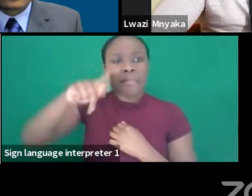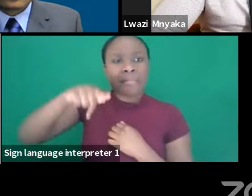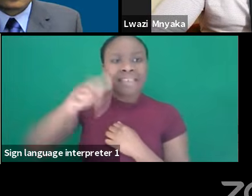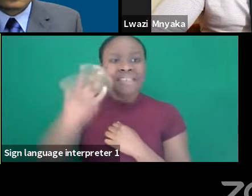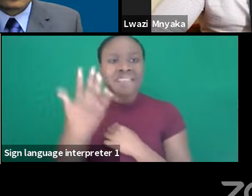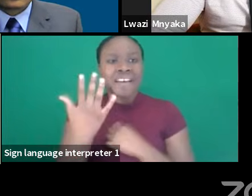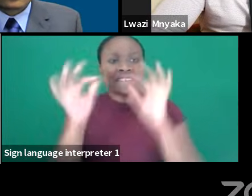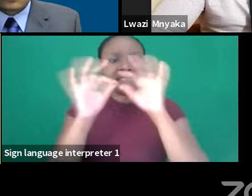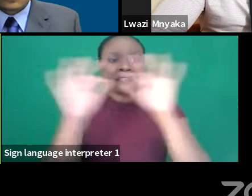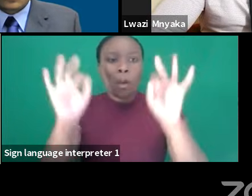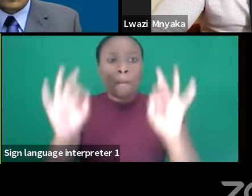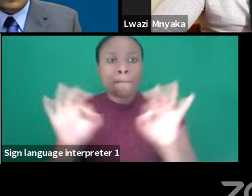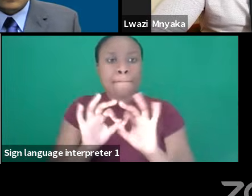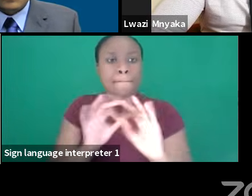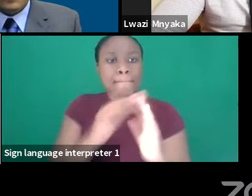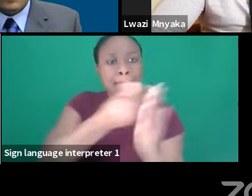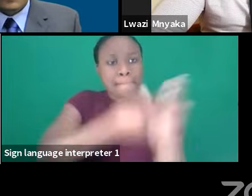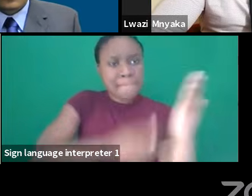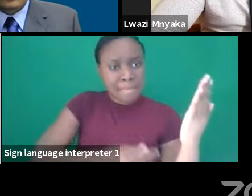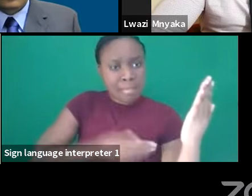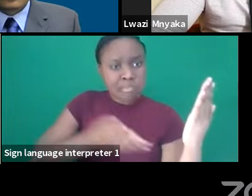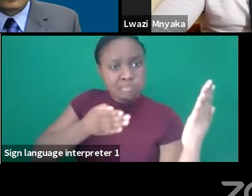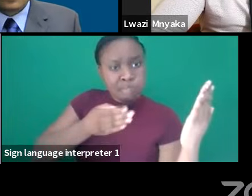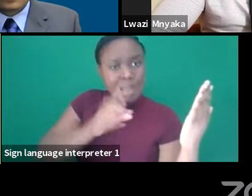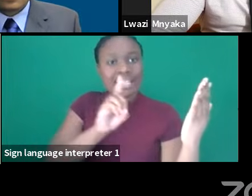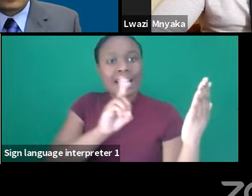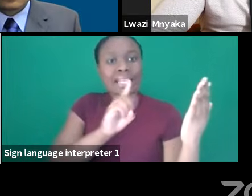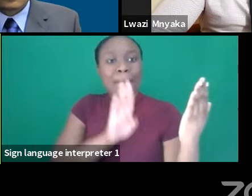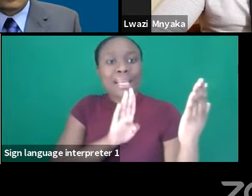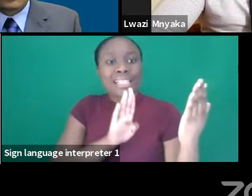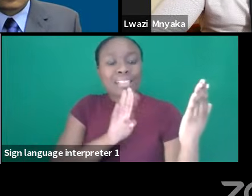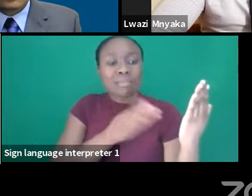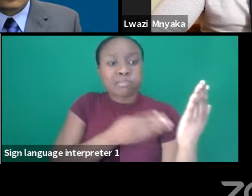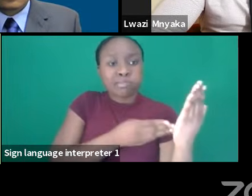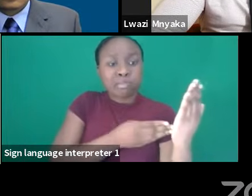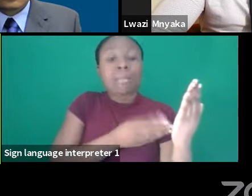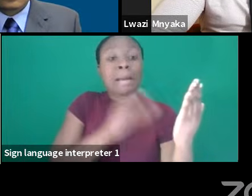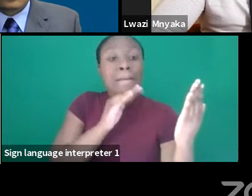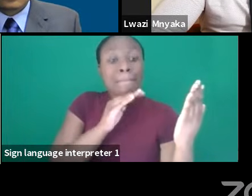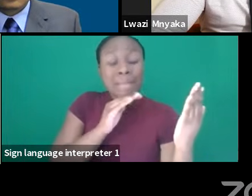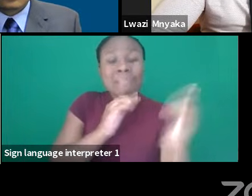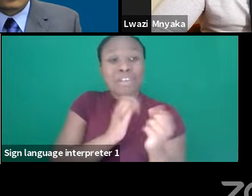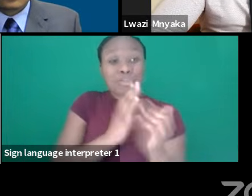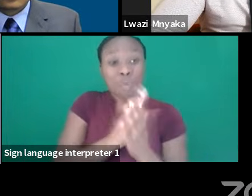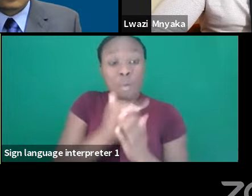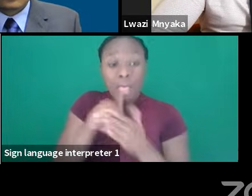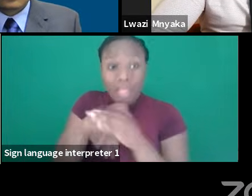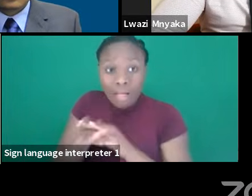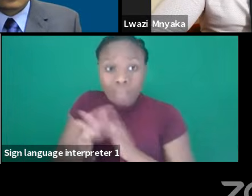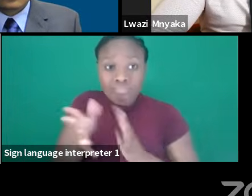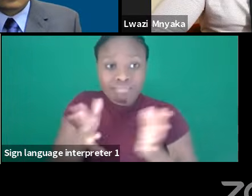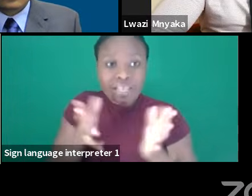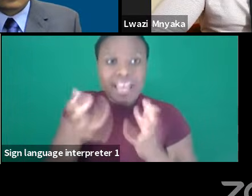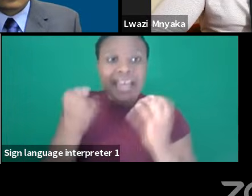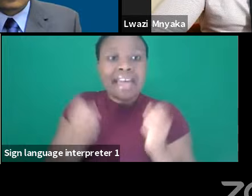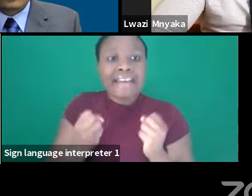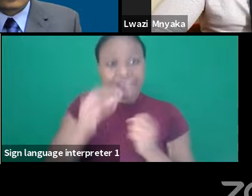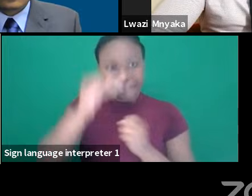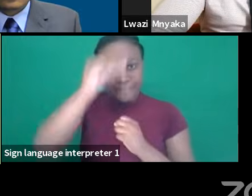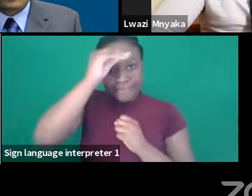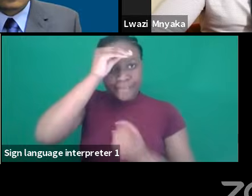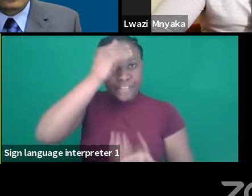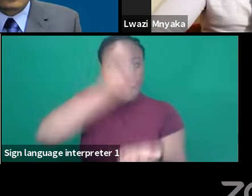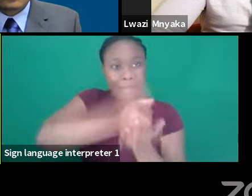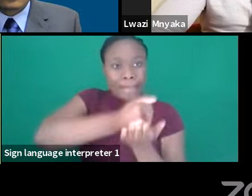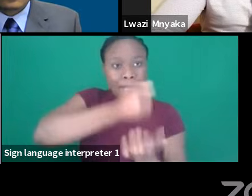database, make sure that you have an affidavit and contact our branch by